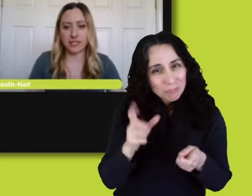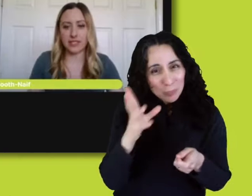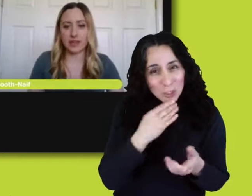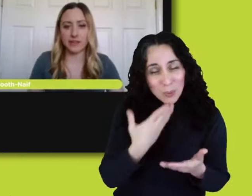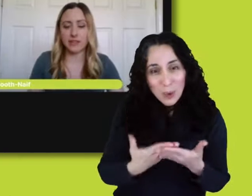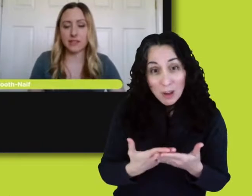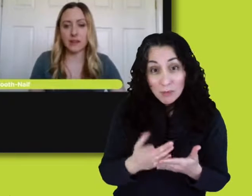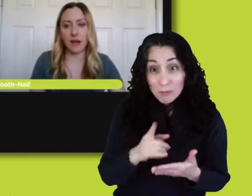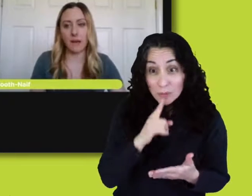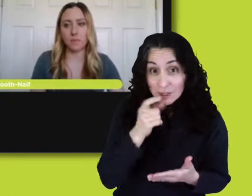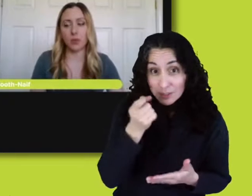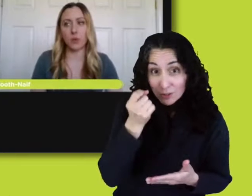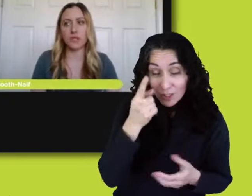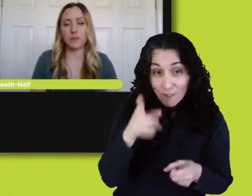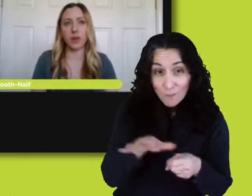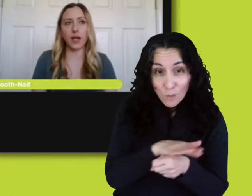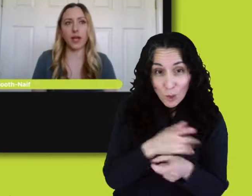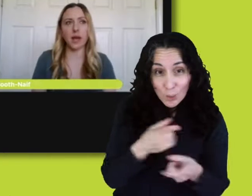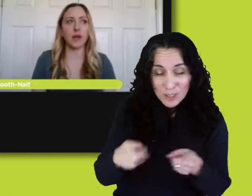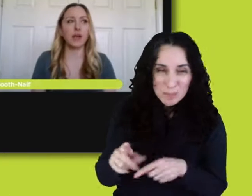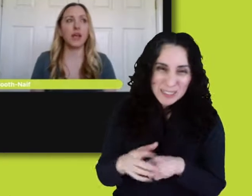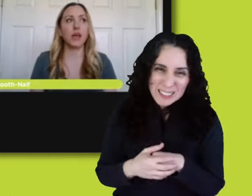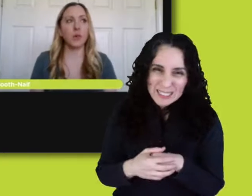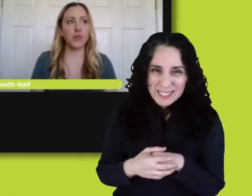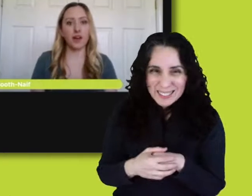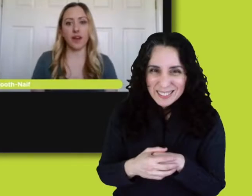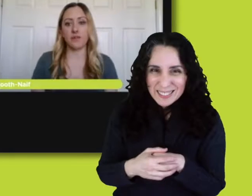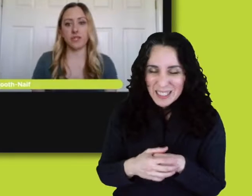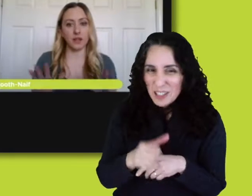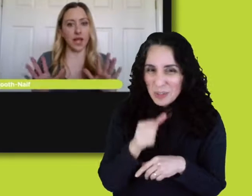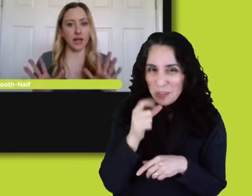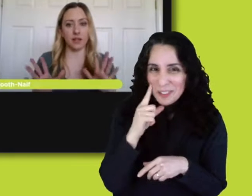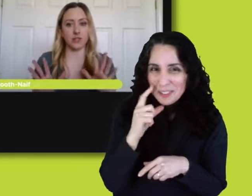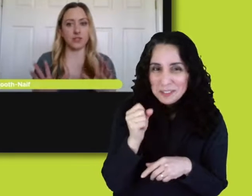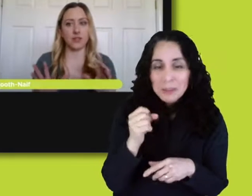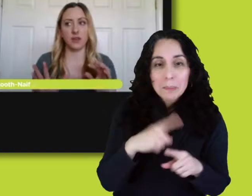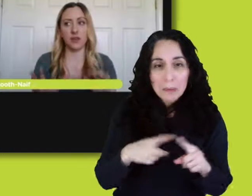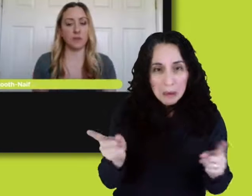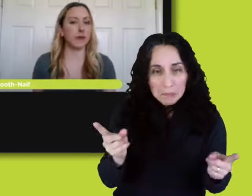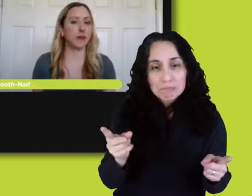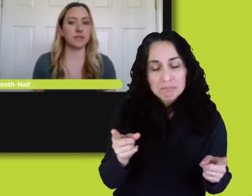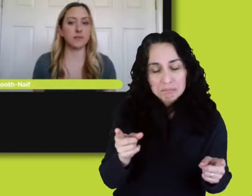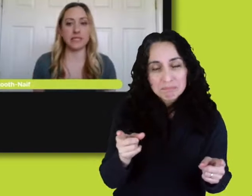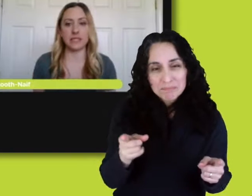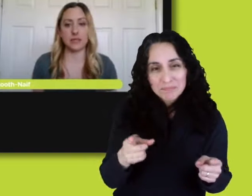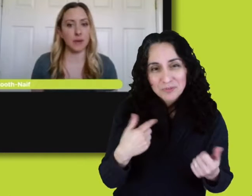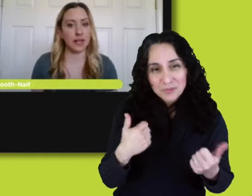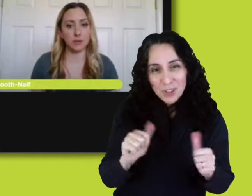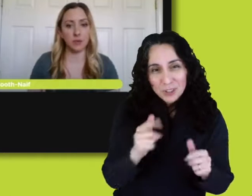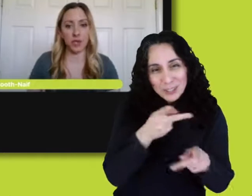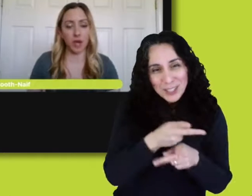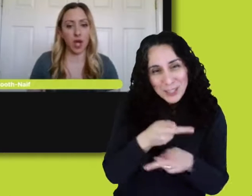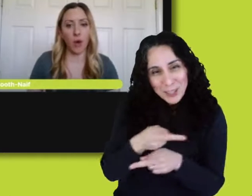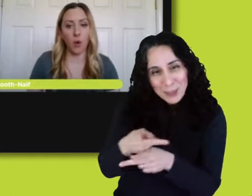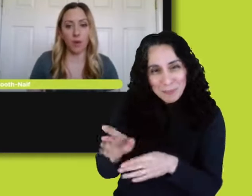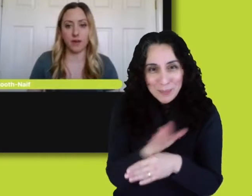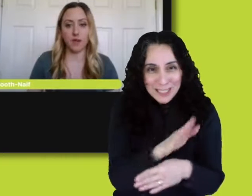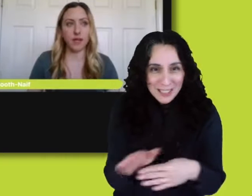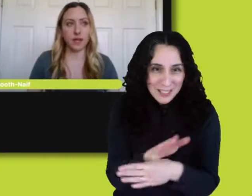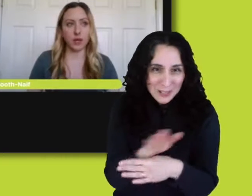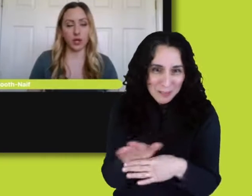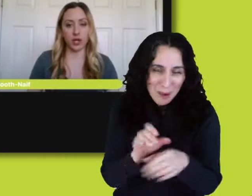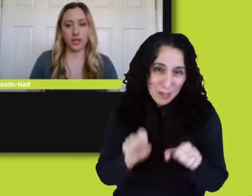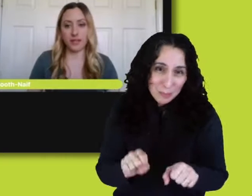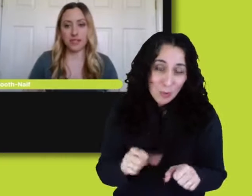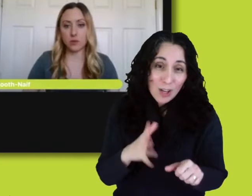fully understands what's been going on. But with that, I've just been kind of just, you know, keeping her as busy as possible here at home,